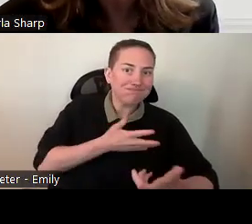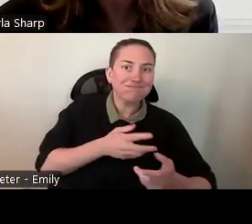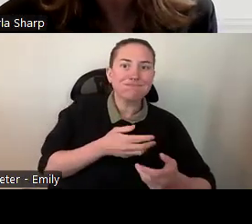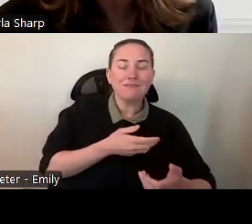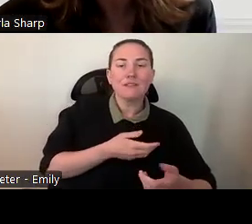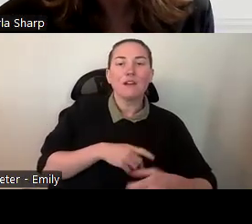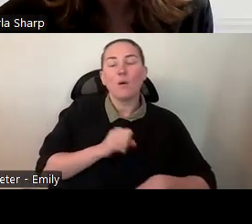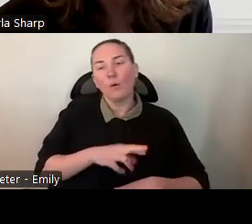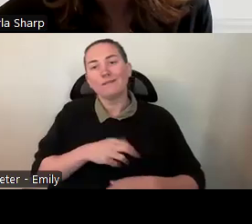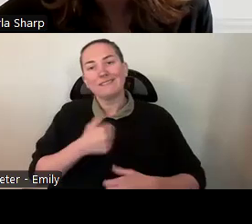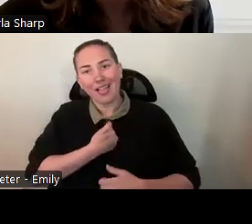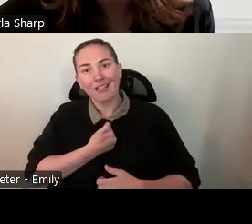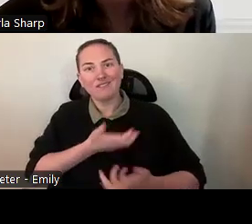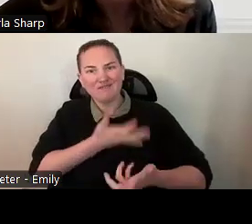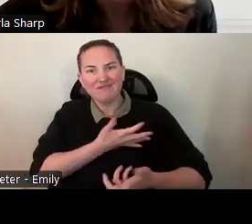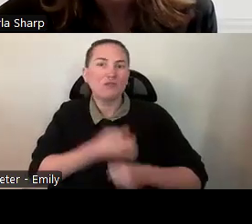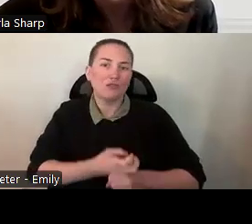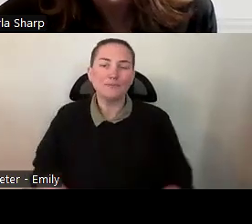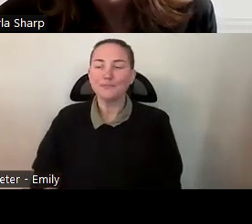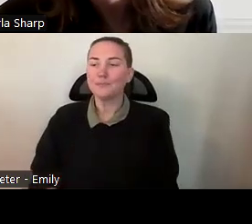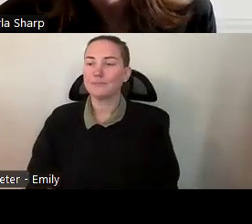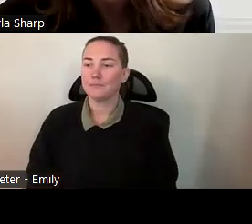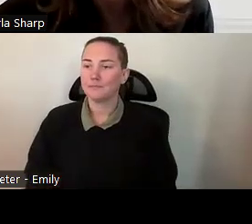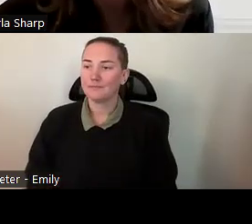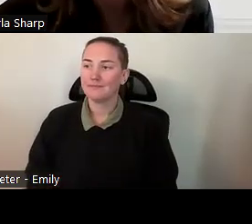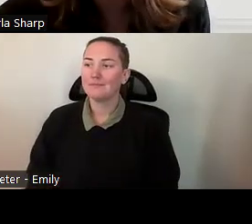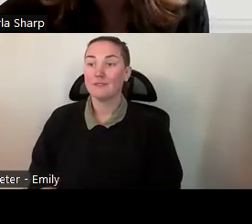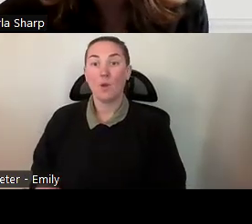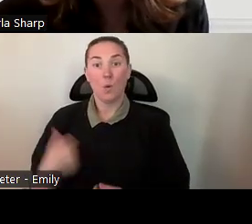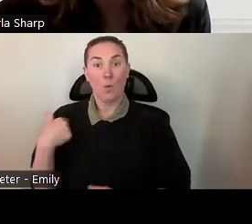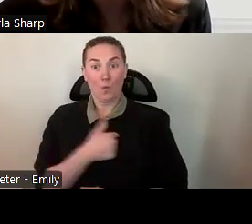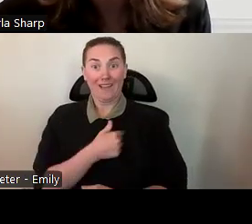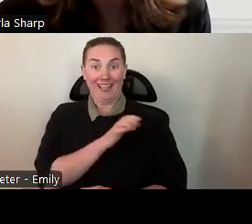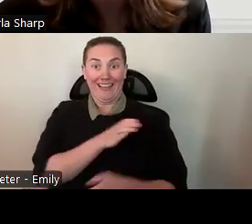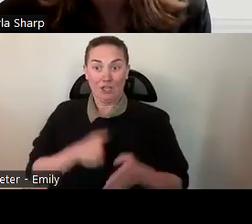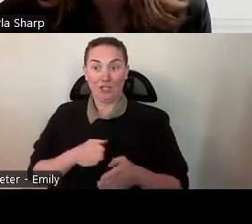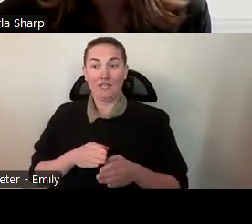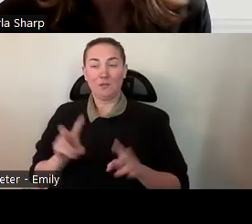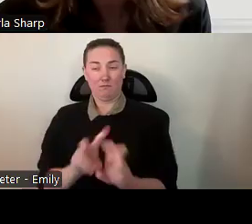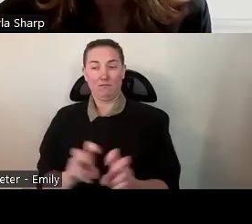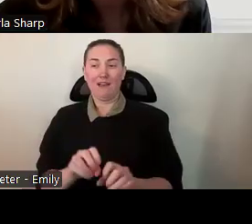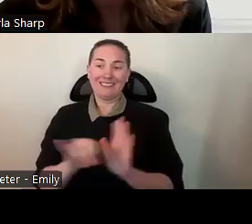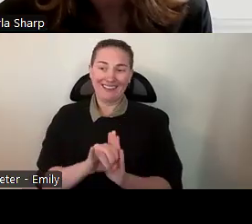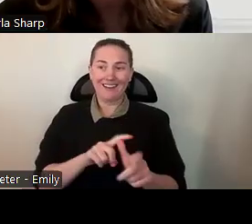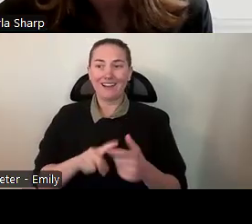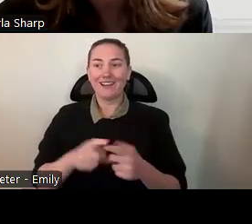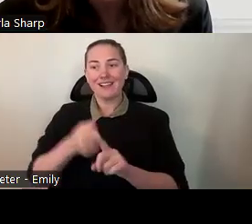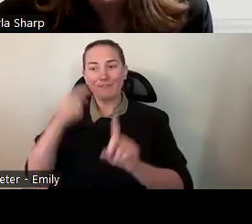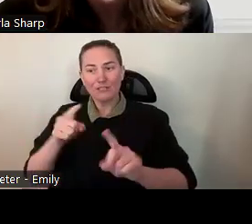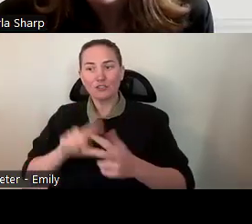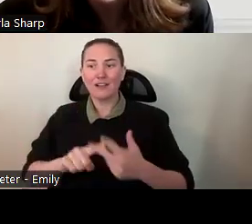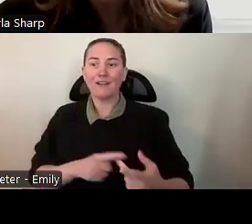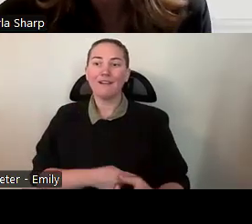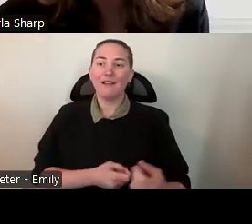as a clinician, we evaluate identity, self-direction, empathy, and intimacy. Empathy and intimacy